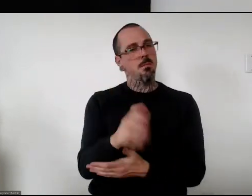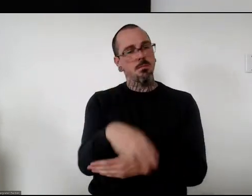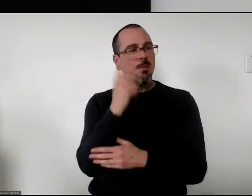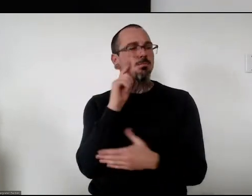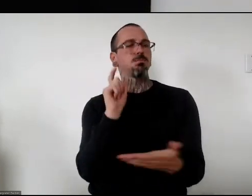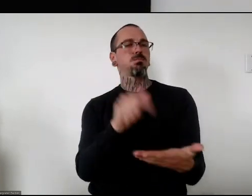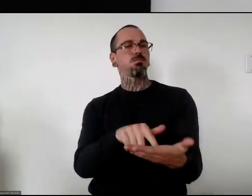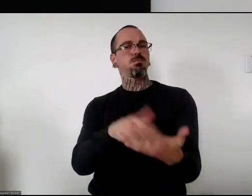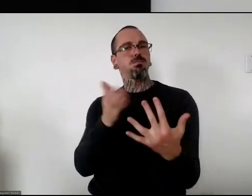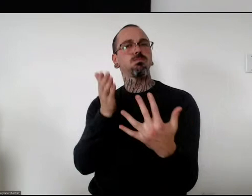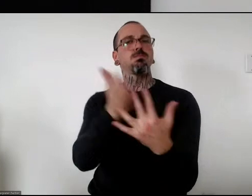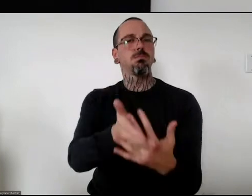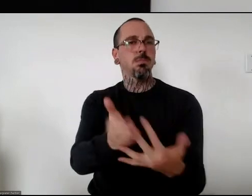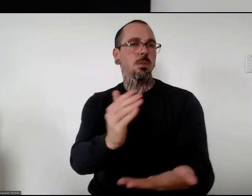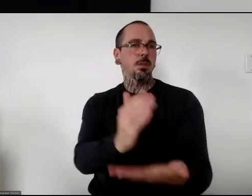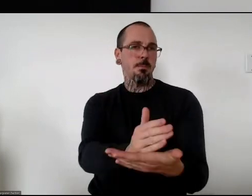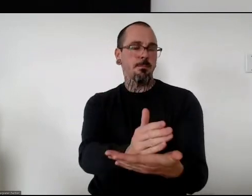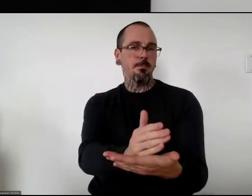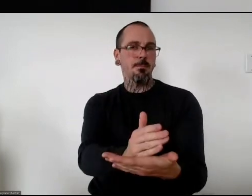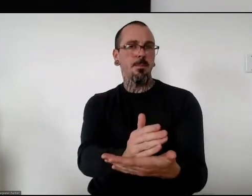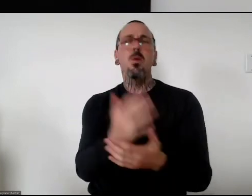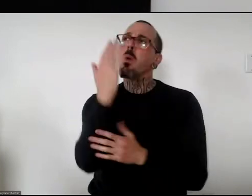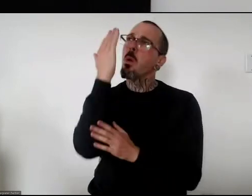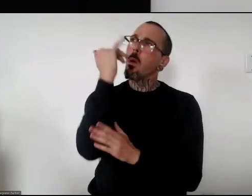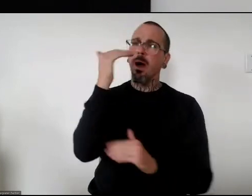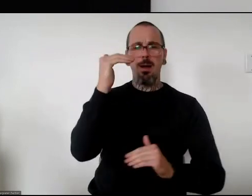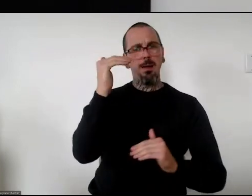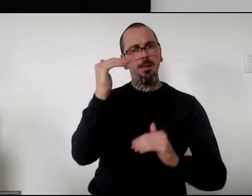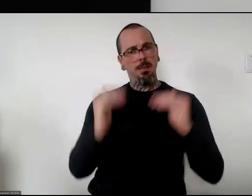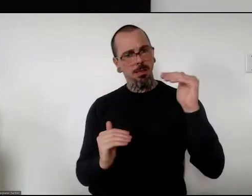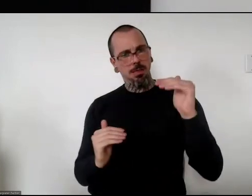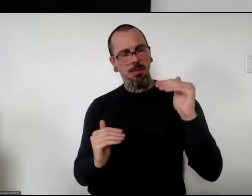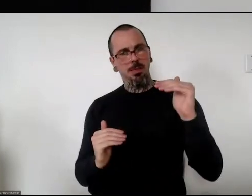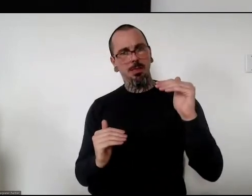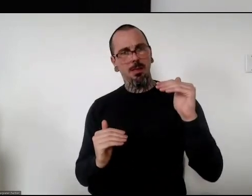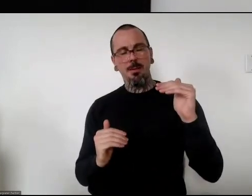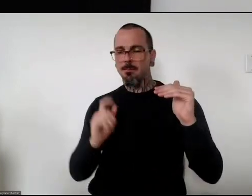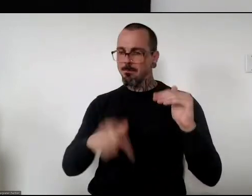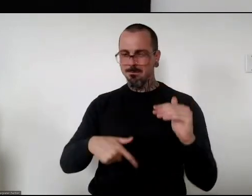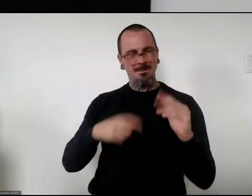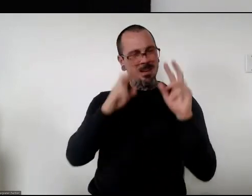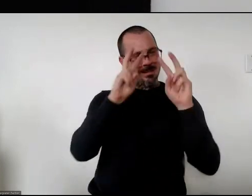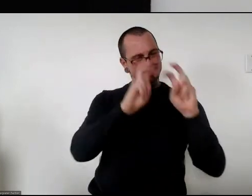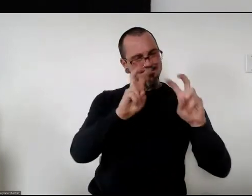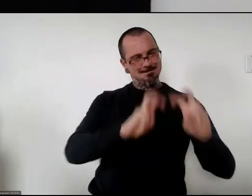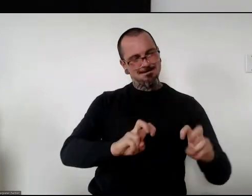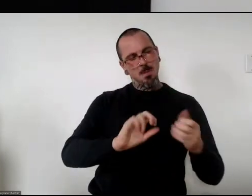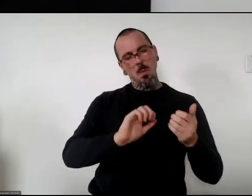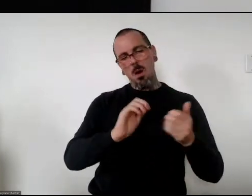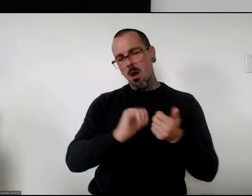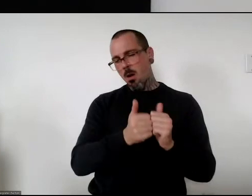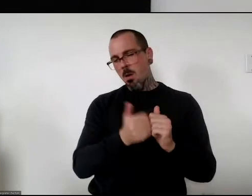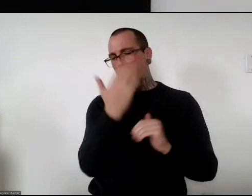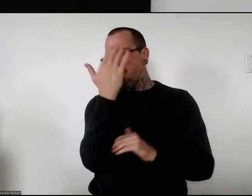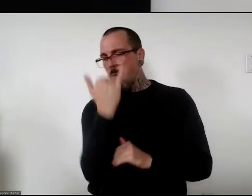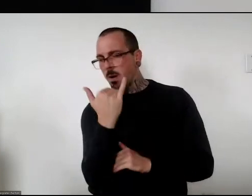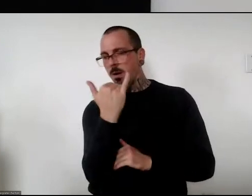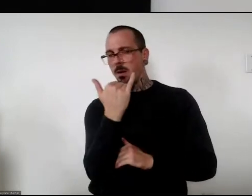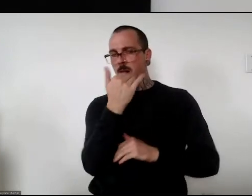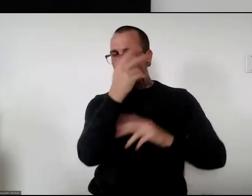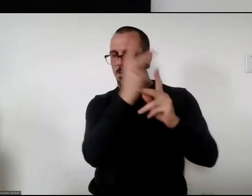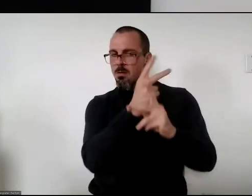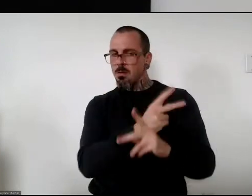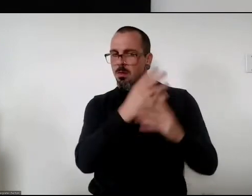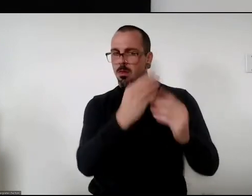inequalities in our society and to address the perpetuation of violence in our communities. It is essential that